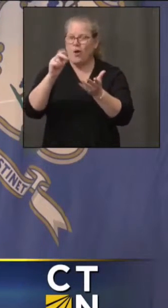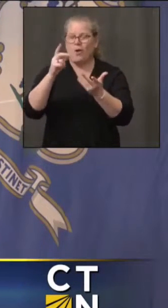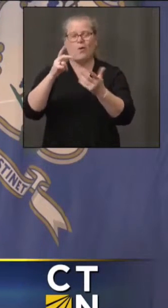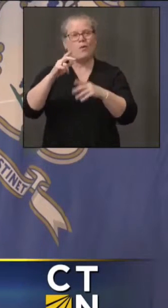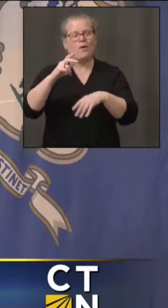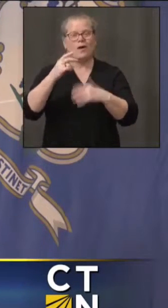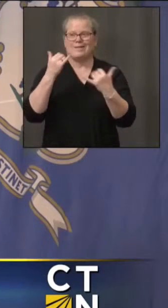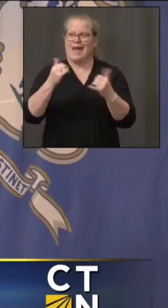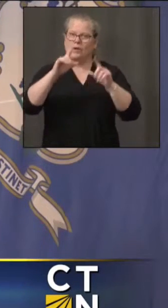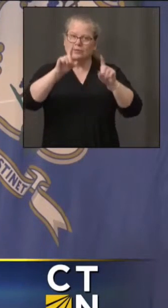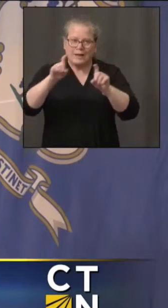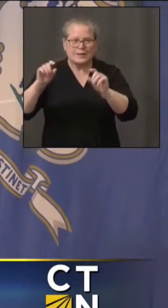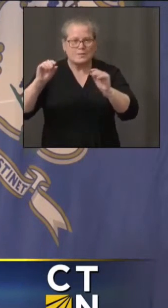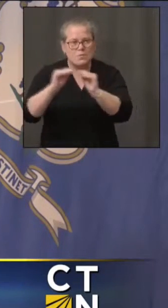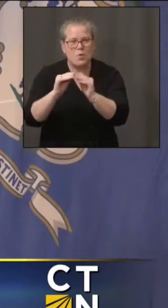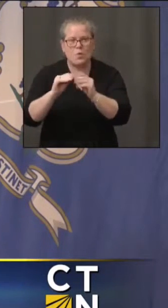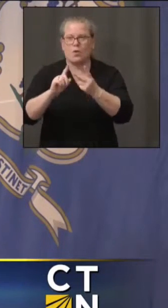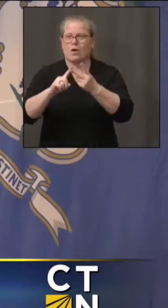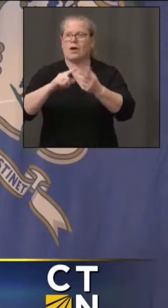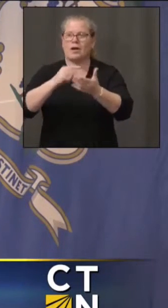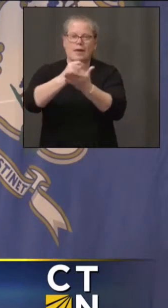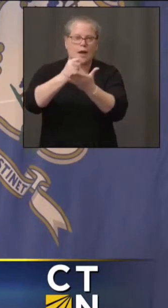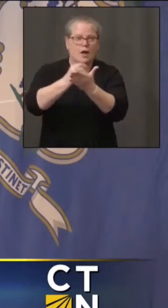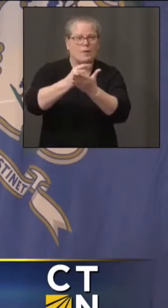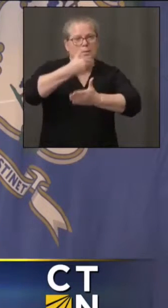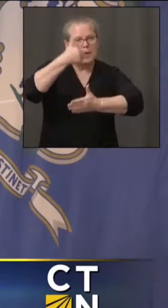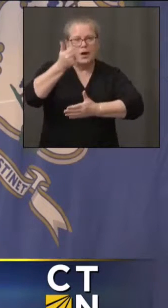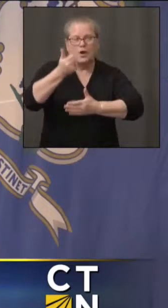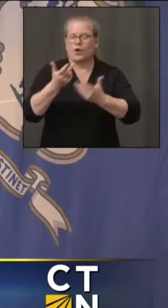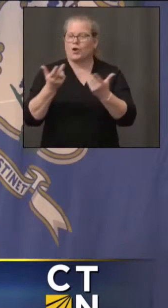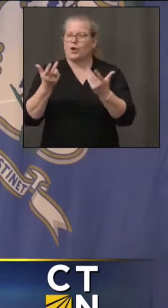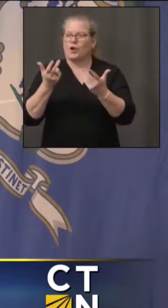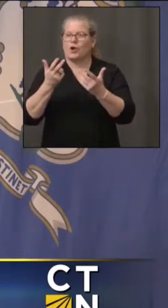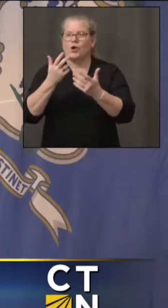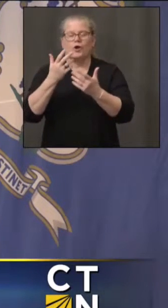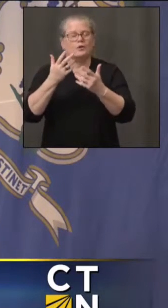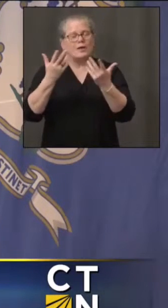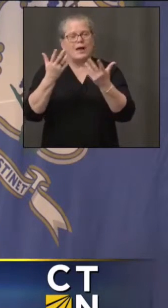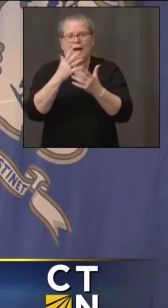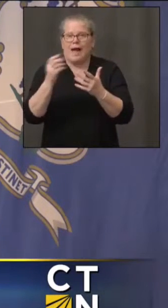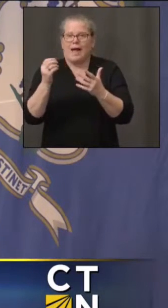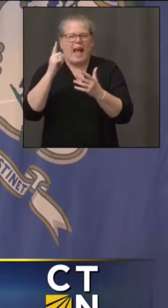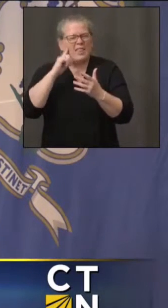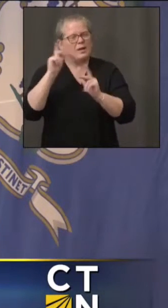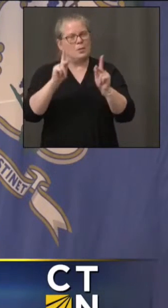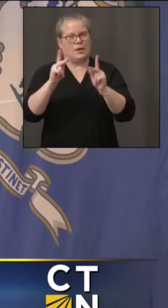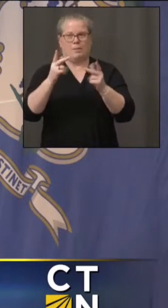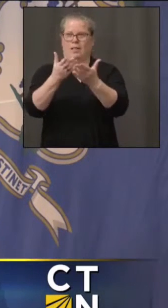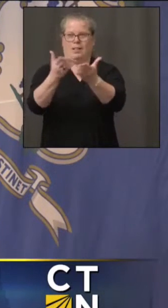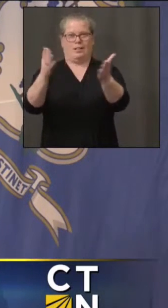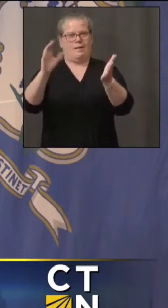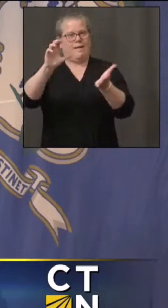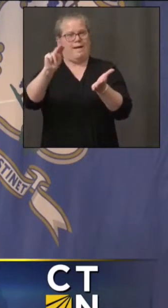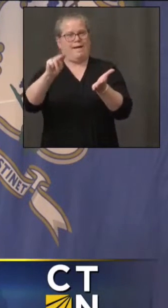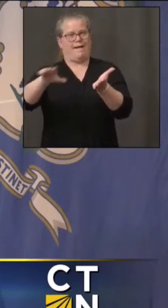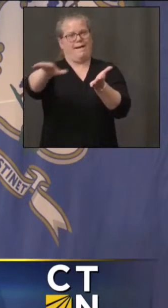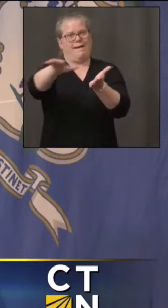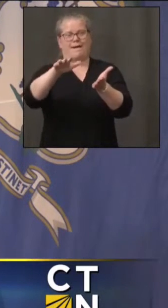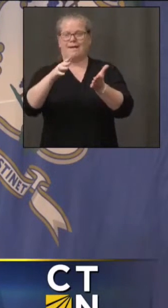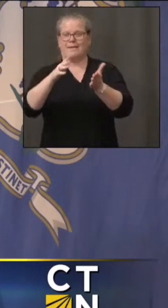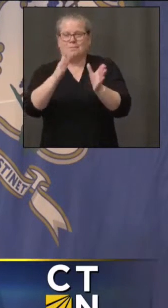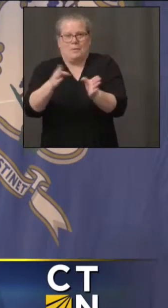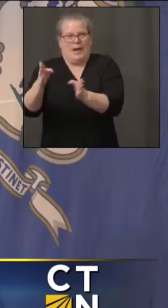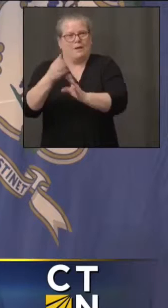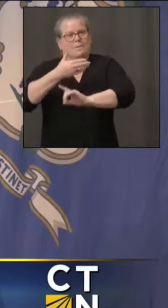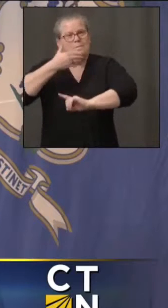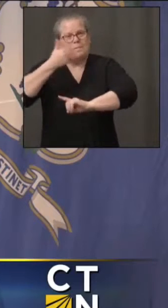testing. I think that the people of Connecticut are a lot better prepared. I see it in Danbury. We talked about